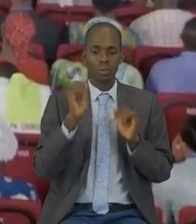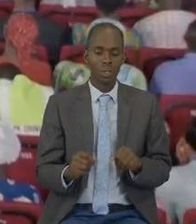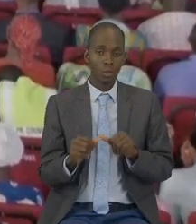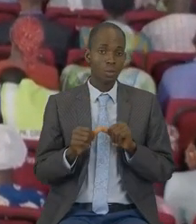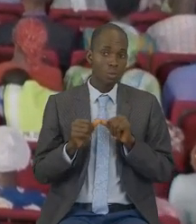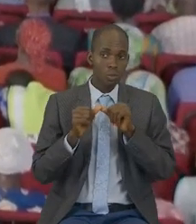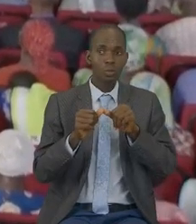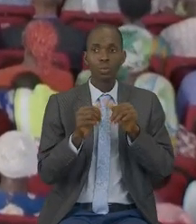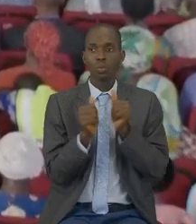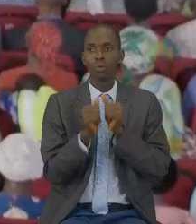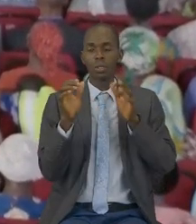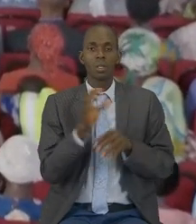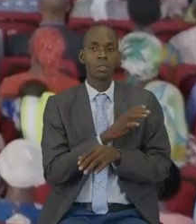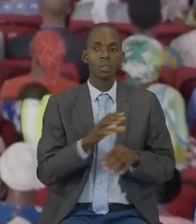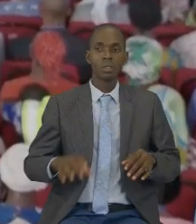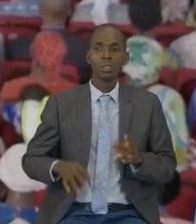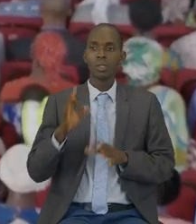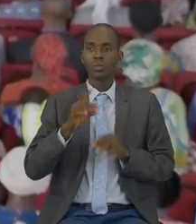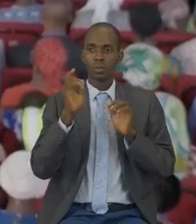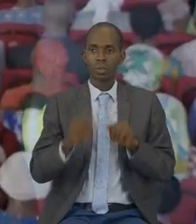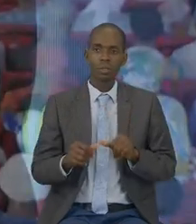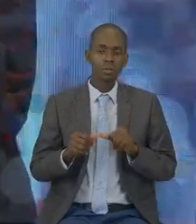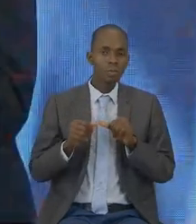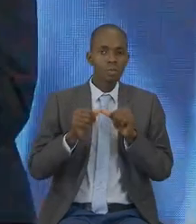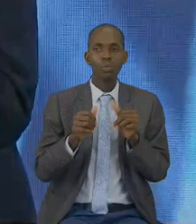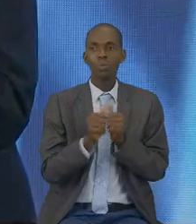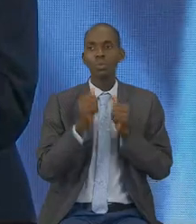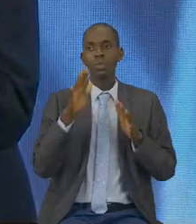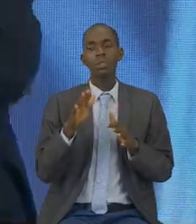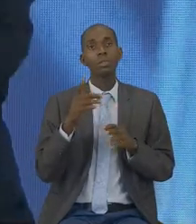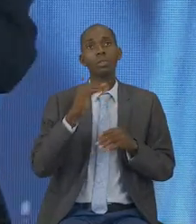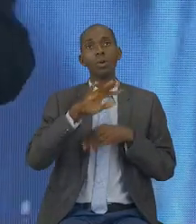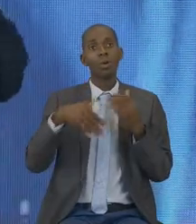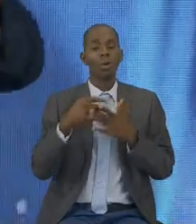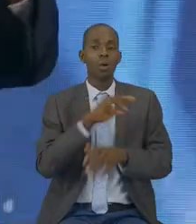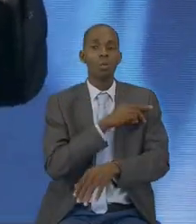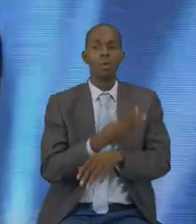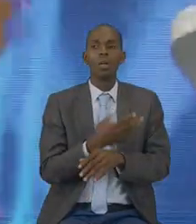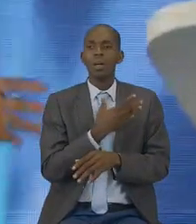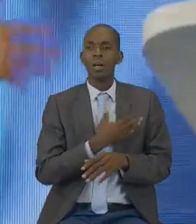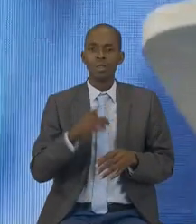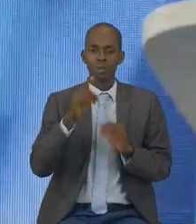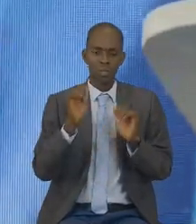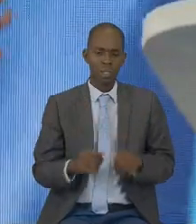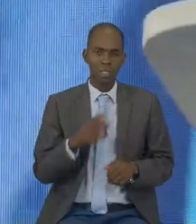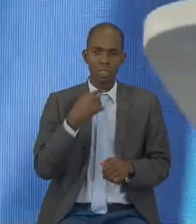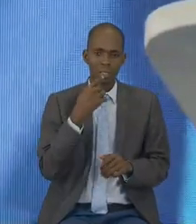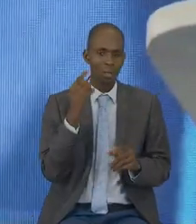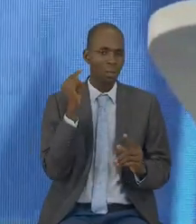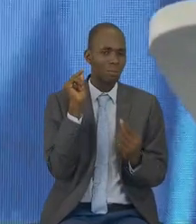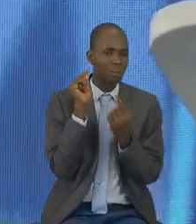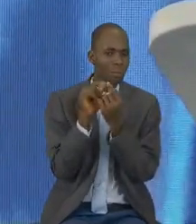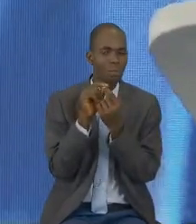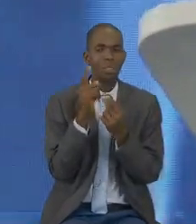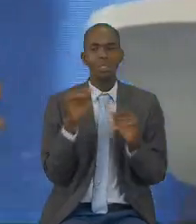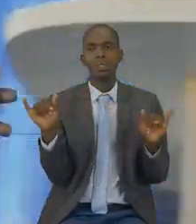without Christ, if you can carry on without the Almighty, and if you can say exactly the